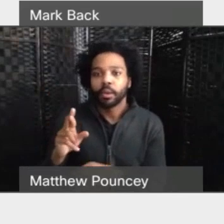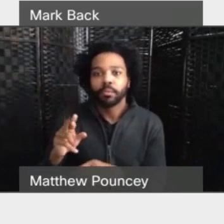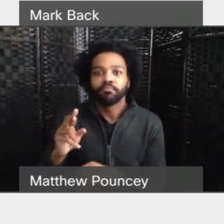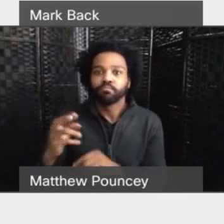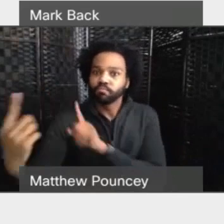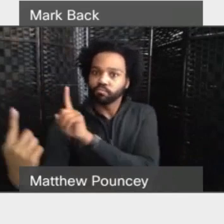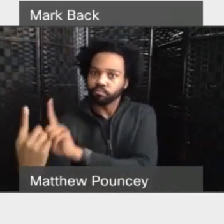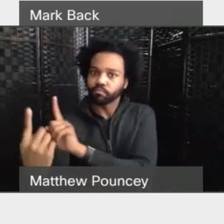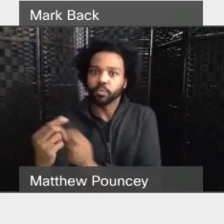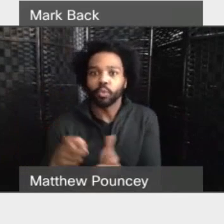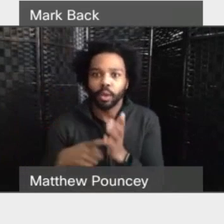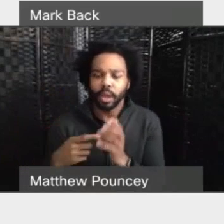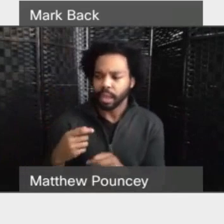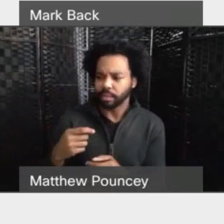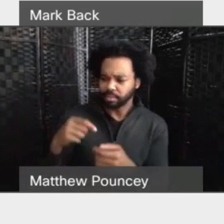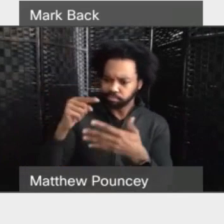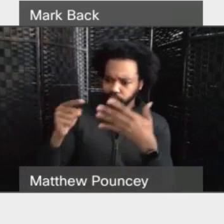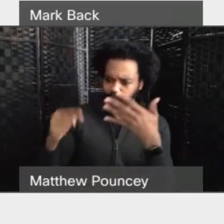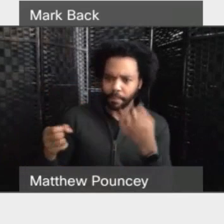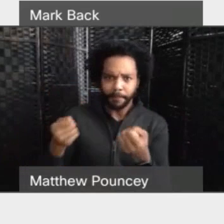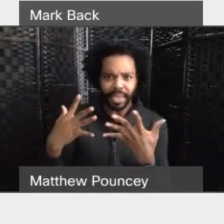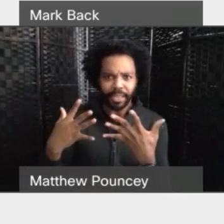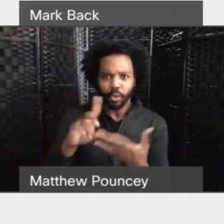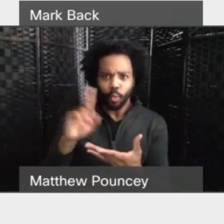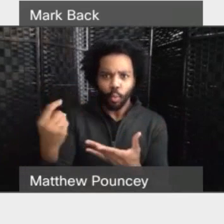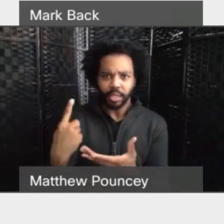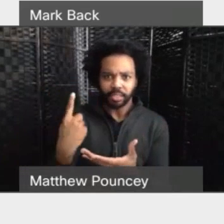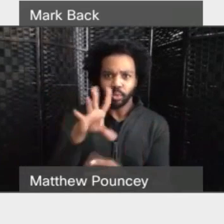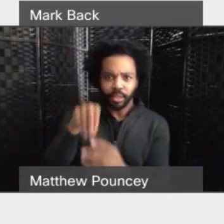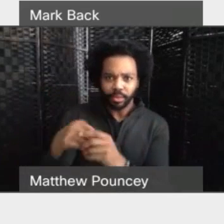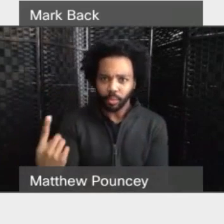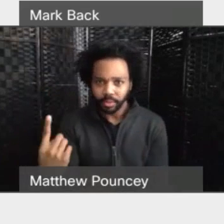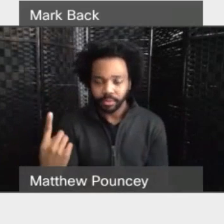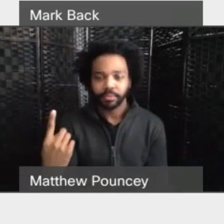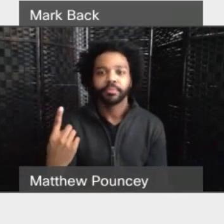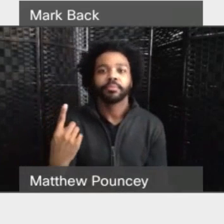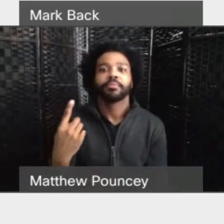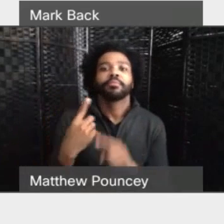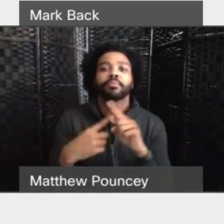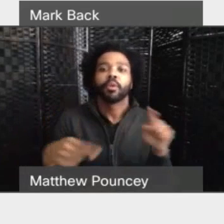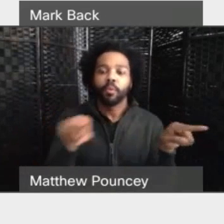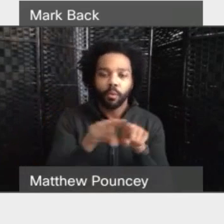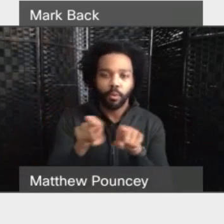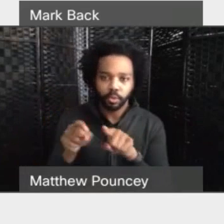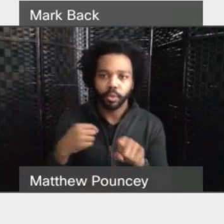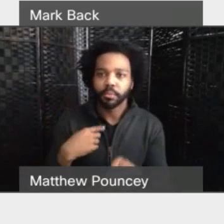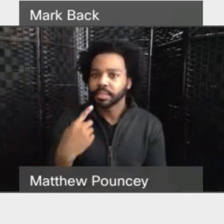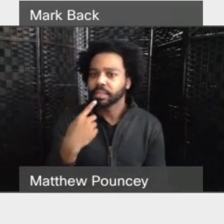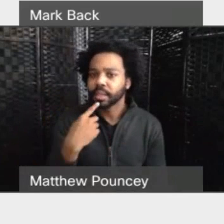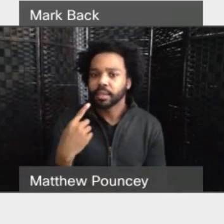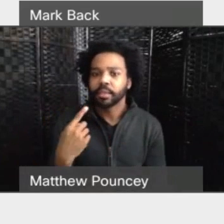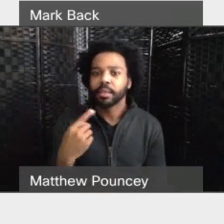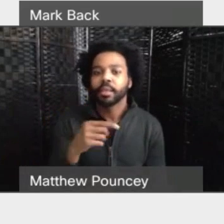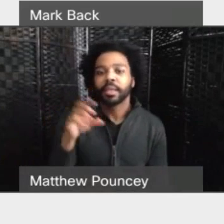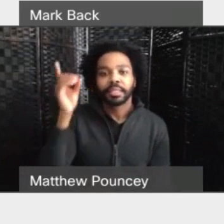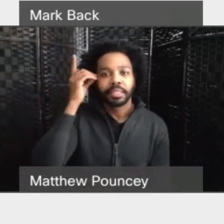call that about 3 questions, actually. And I'm also going to say Daryl is with us, and if you'd